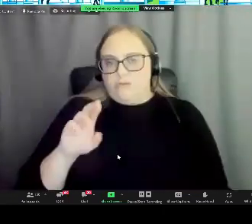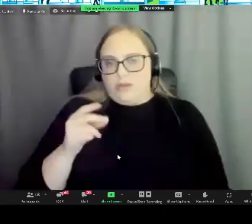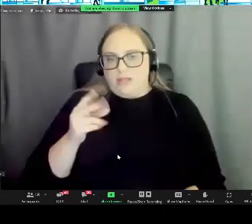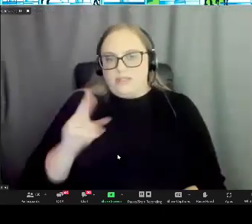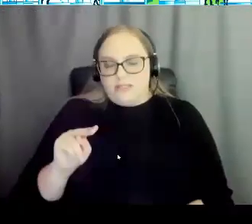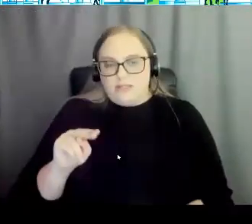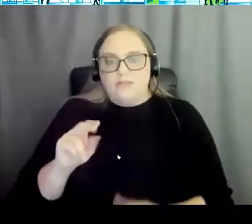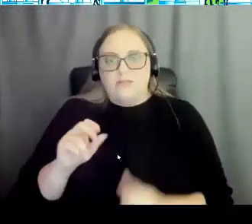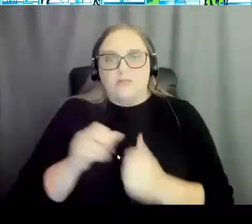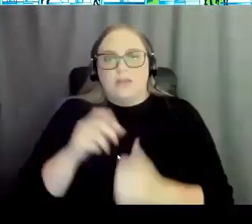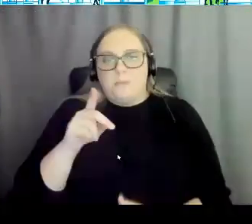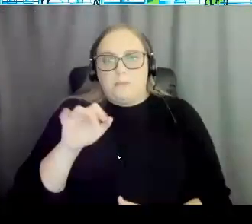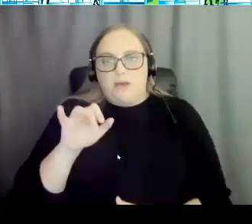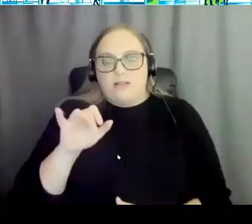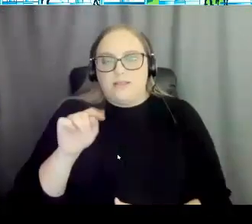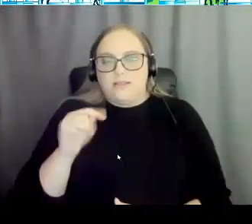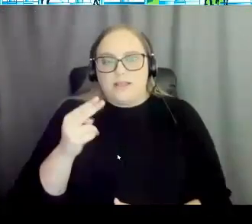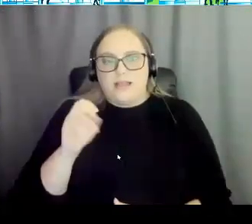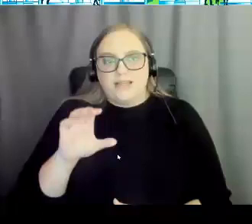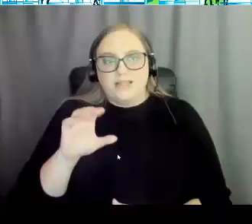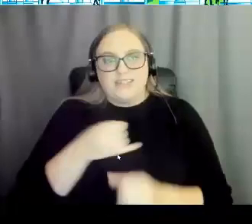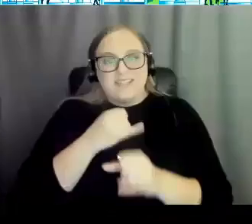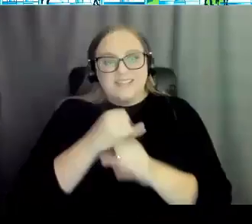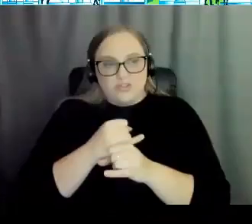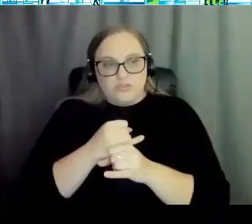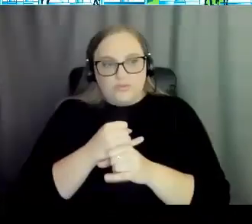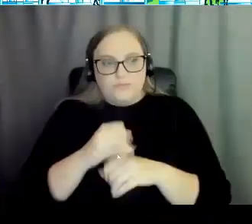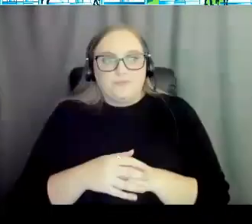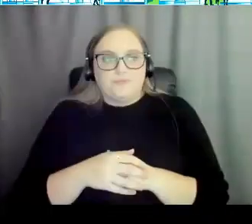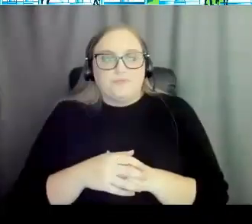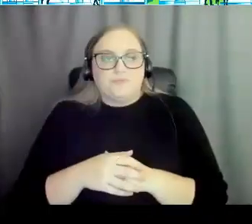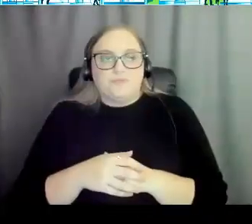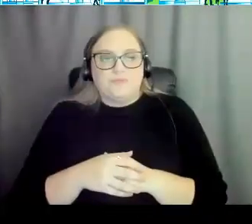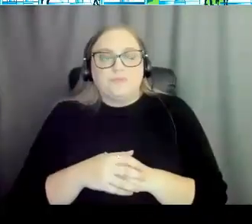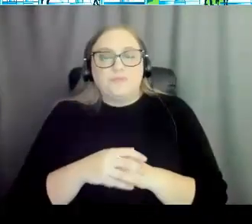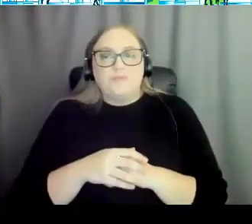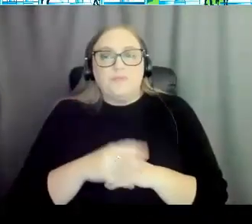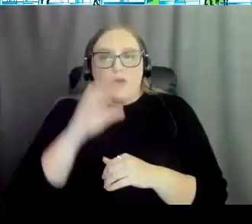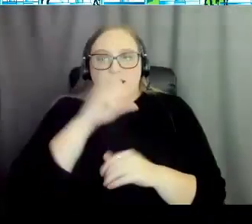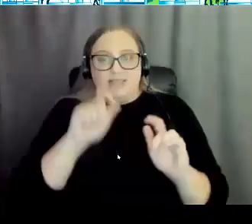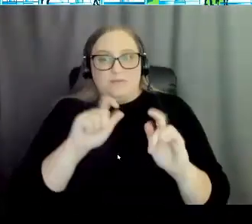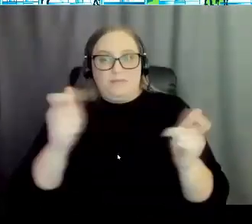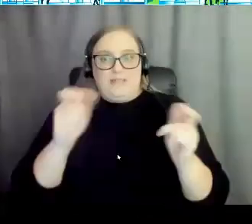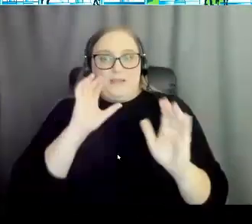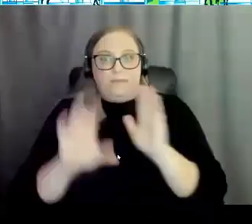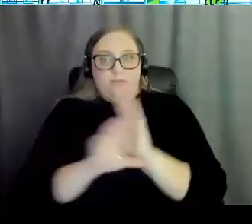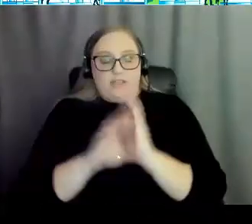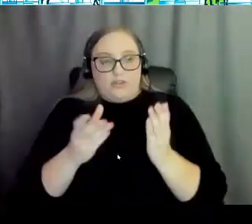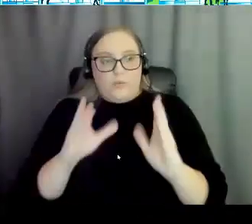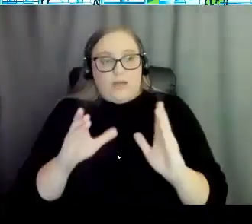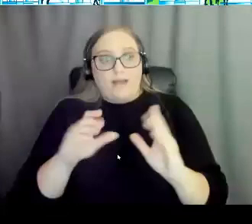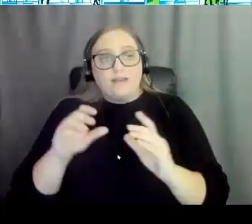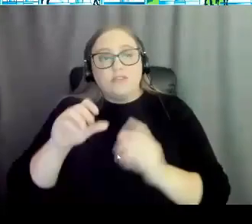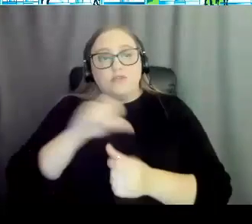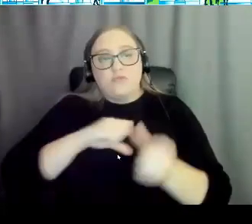Institute. I guess in the biggest picture way, I see social science as being pretty skilled